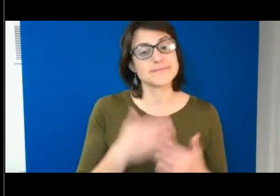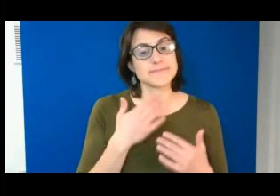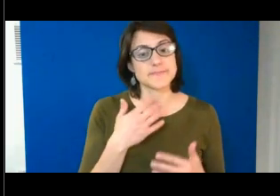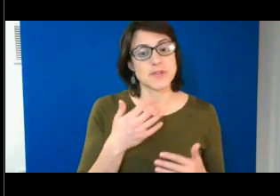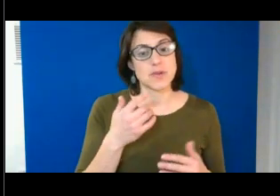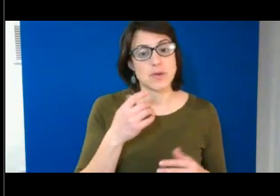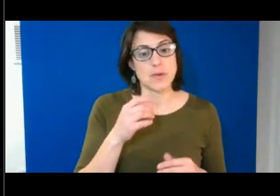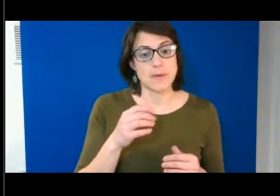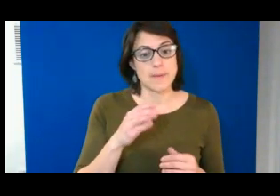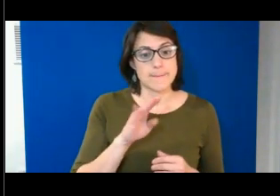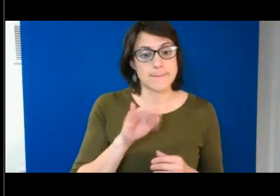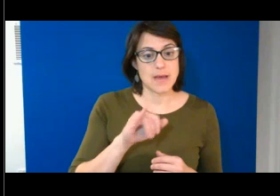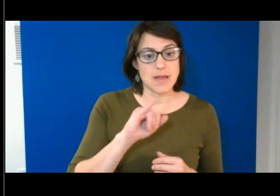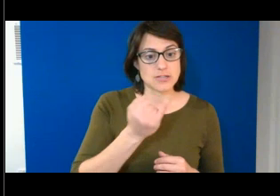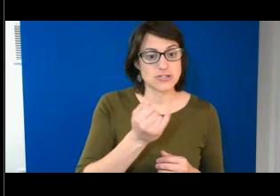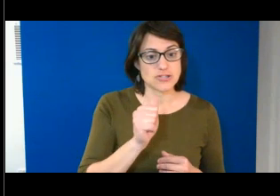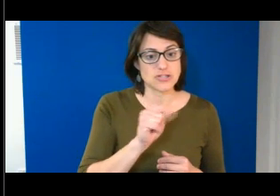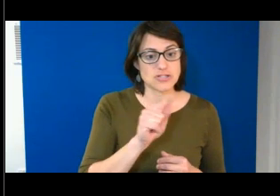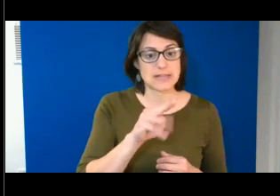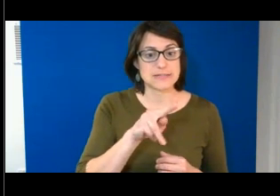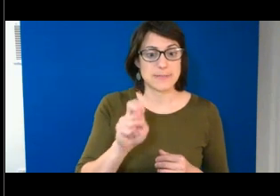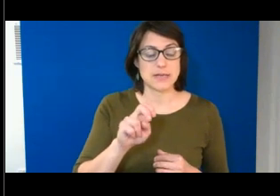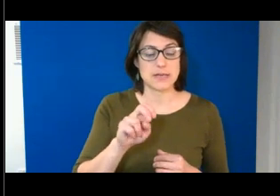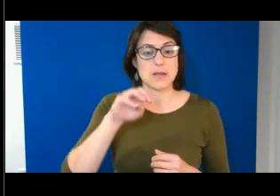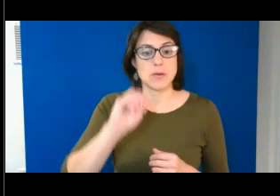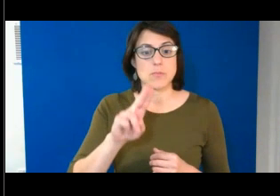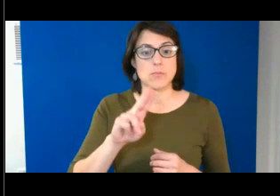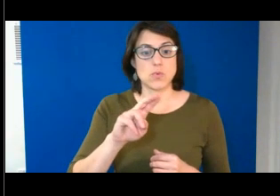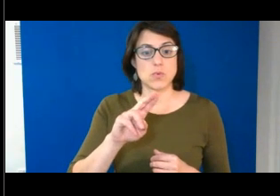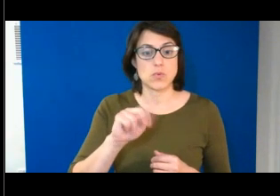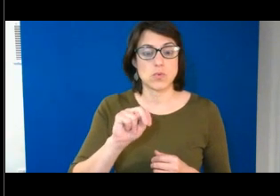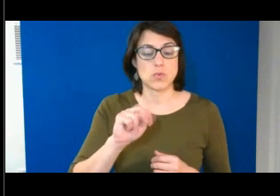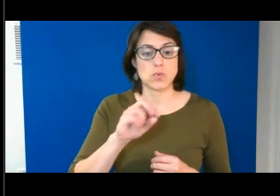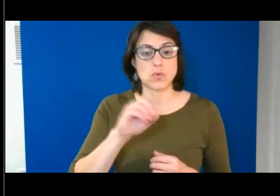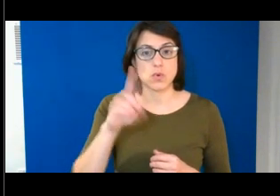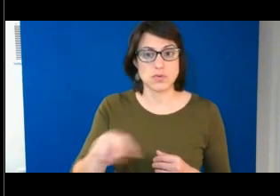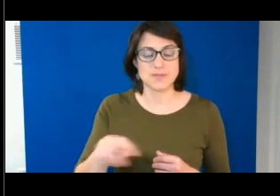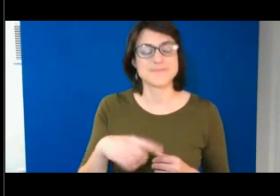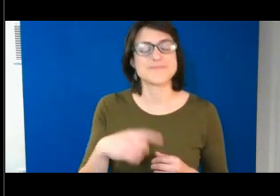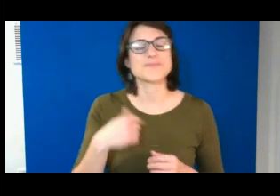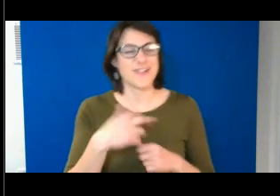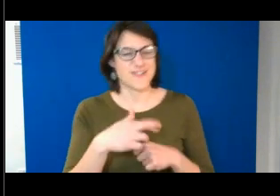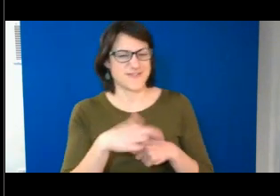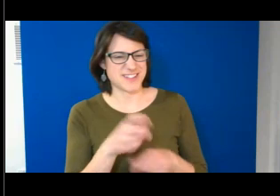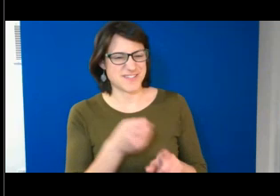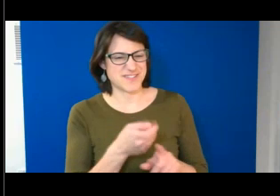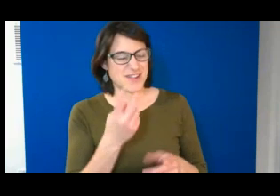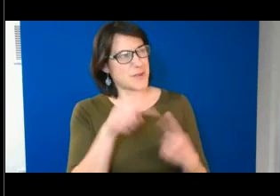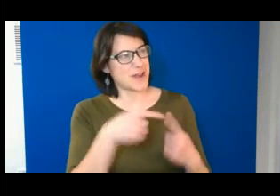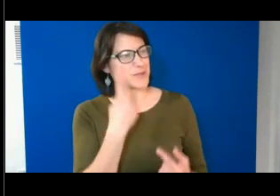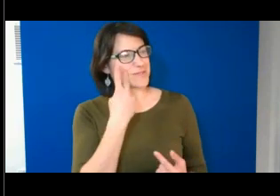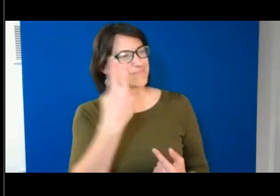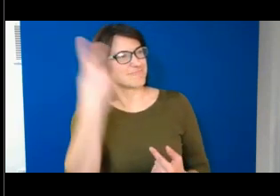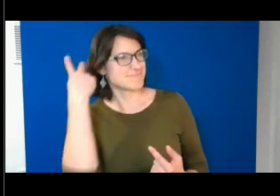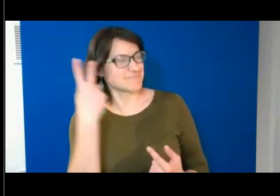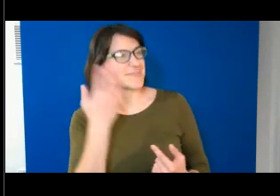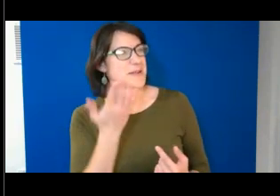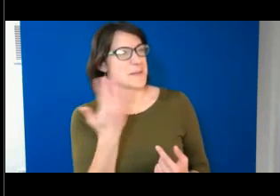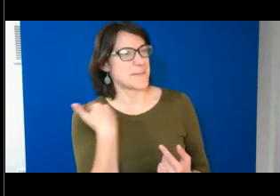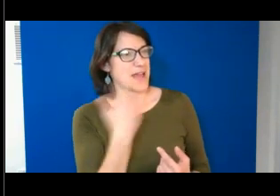Thank you. Well, first of all, as a reflection of the past couple of days, my father always asked me, are we using the tax money the correct way?